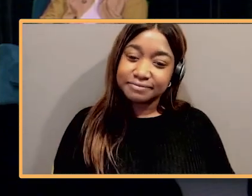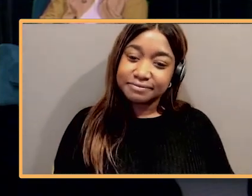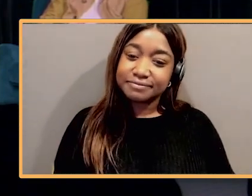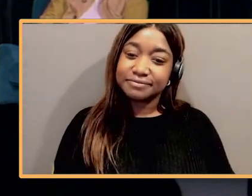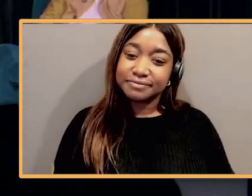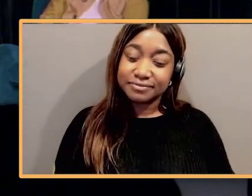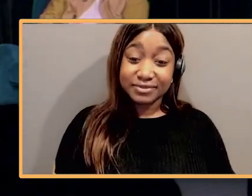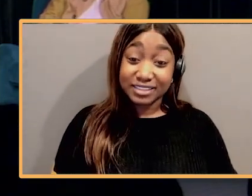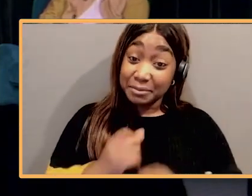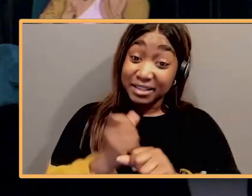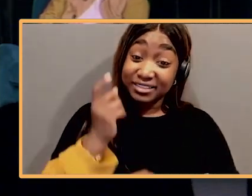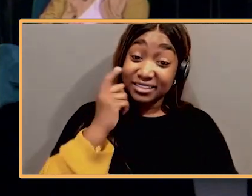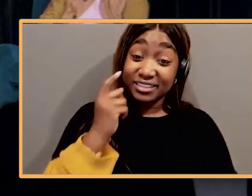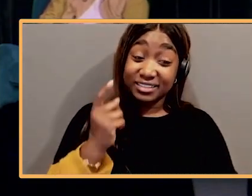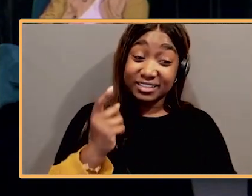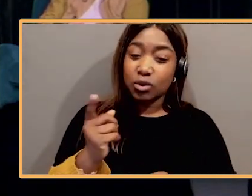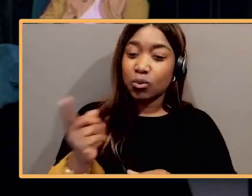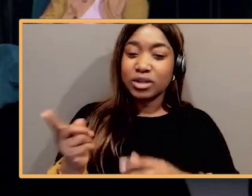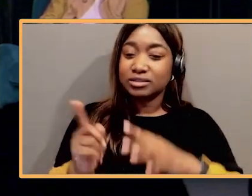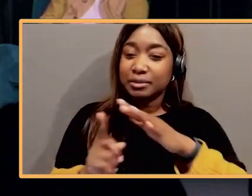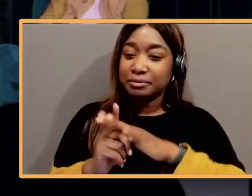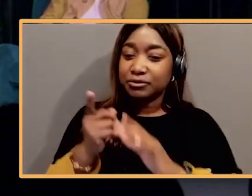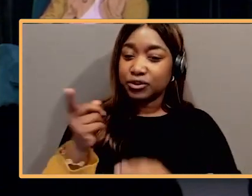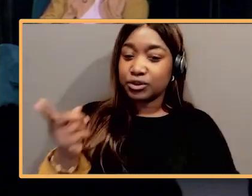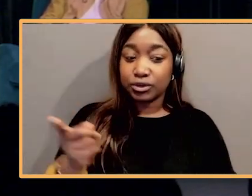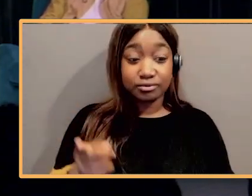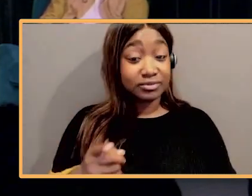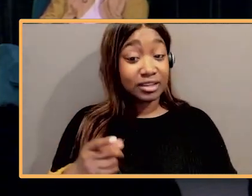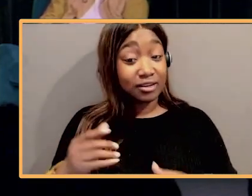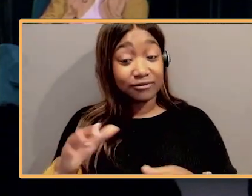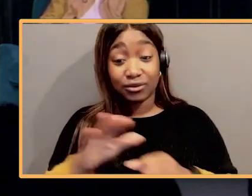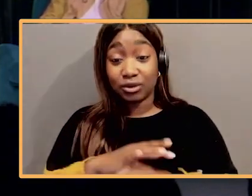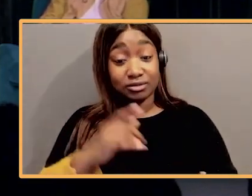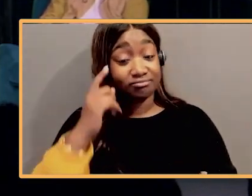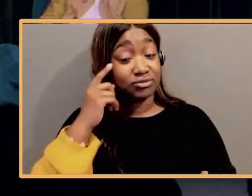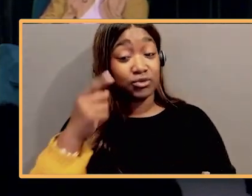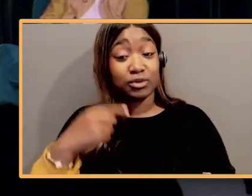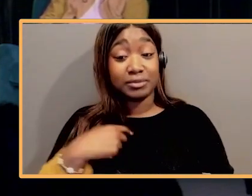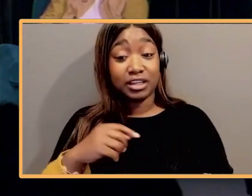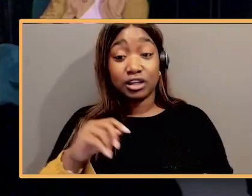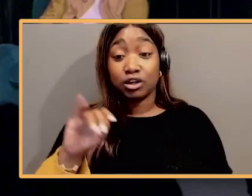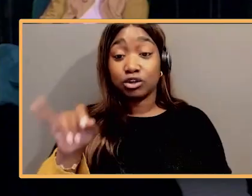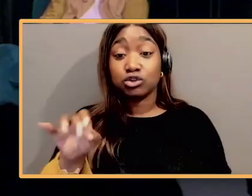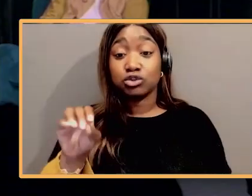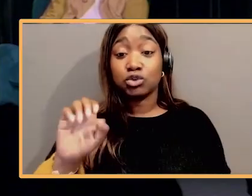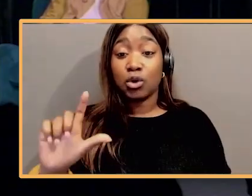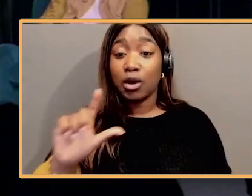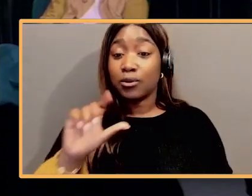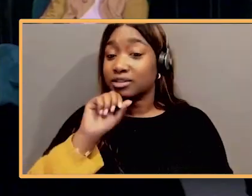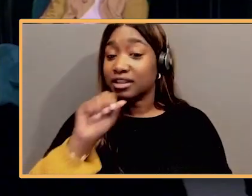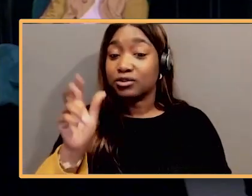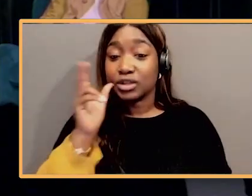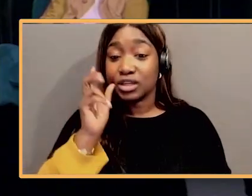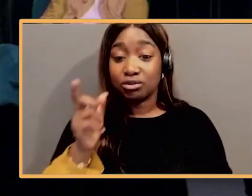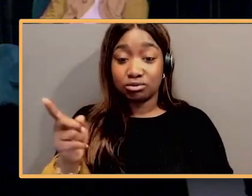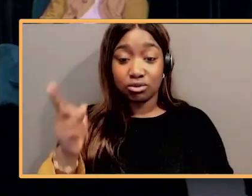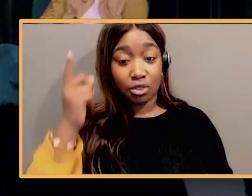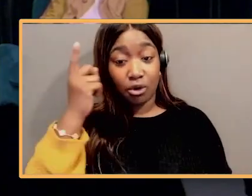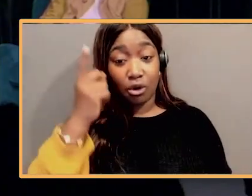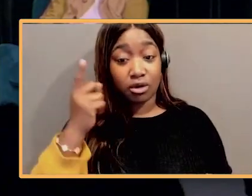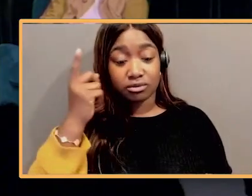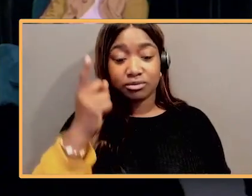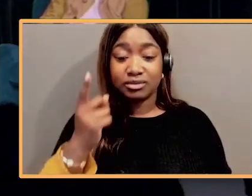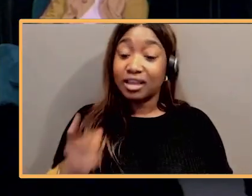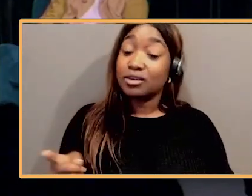Does that make sense, what's coming up? It makes total sense to me, and Joel, I'd love to hear what you think. I think